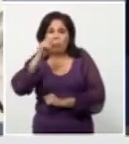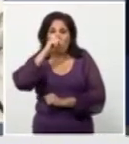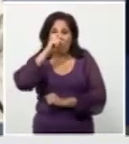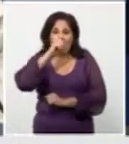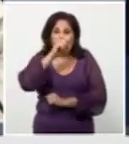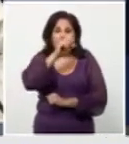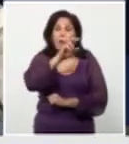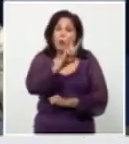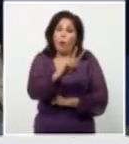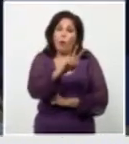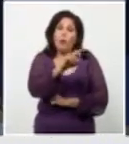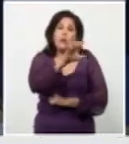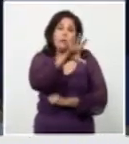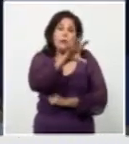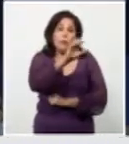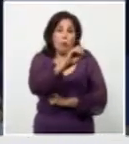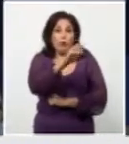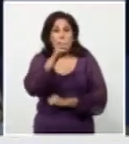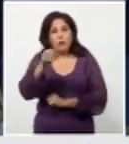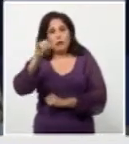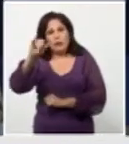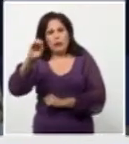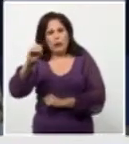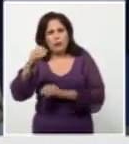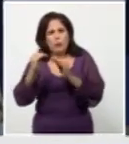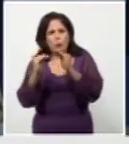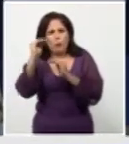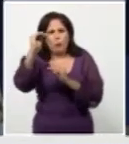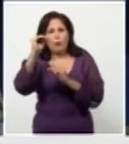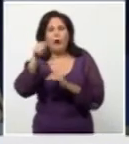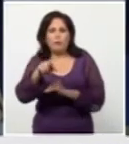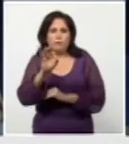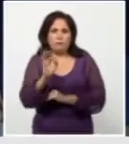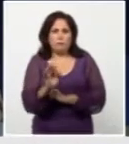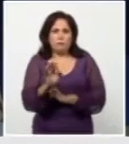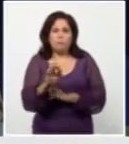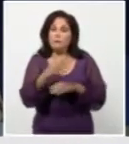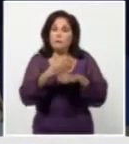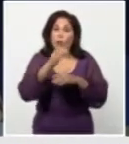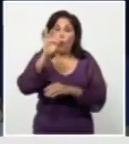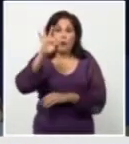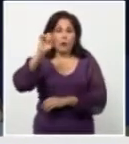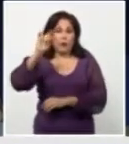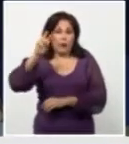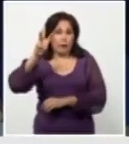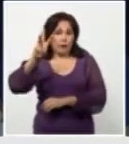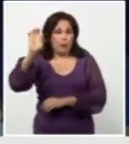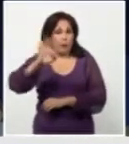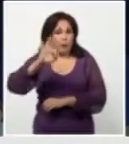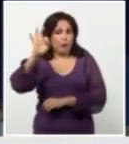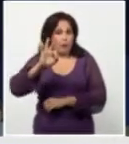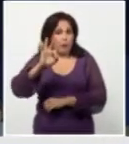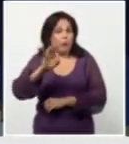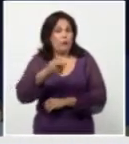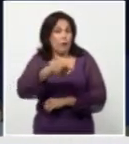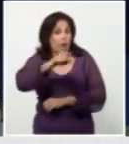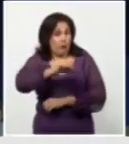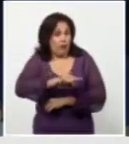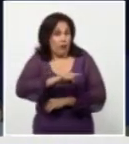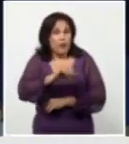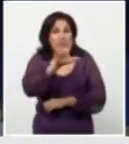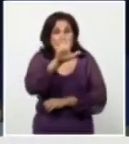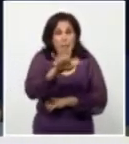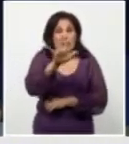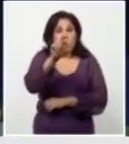83.3% of the cases, five of the 6 cases are from Havana, and they are distributed in the Arroyo Naranjo